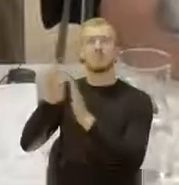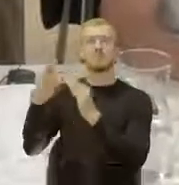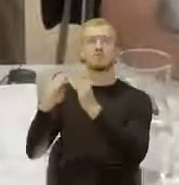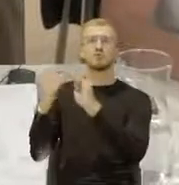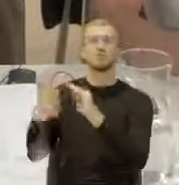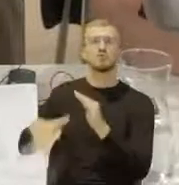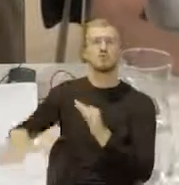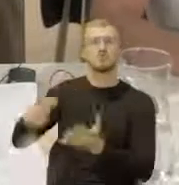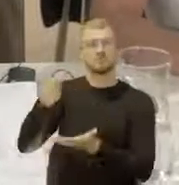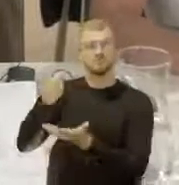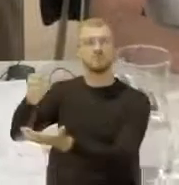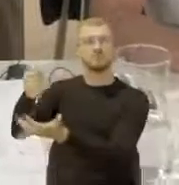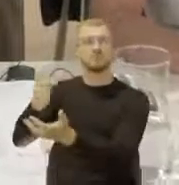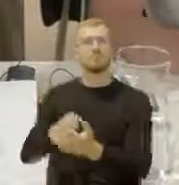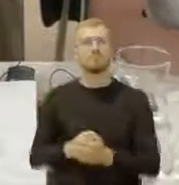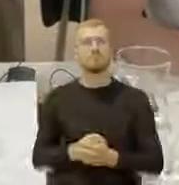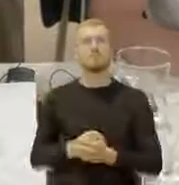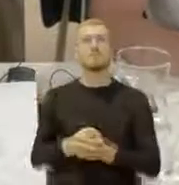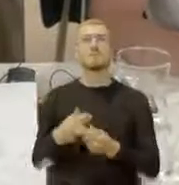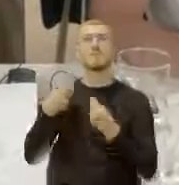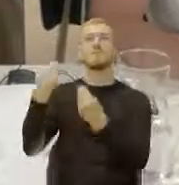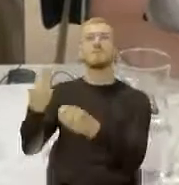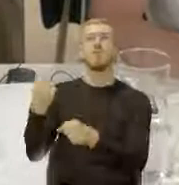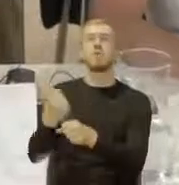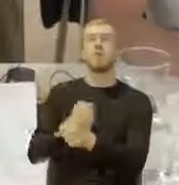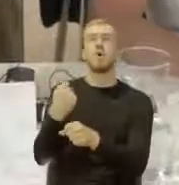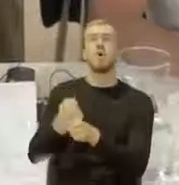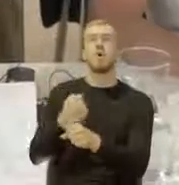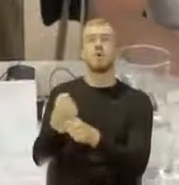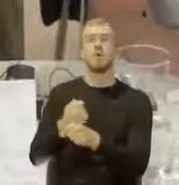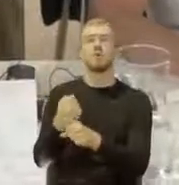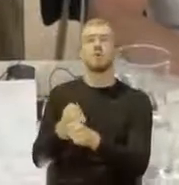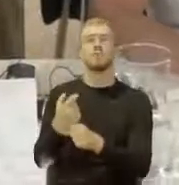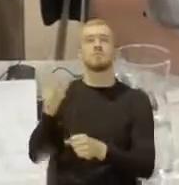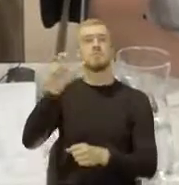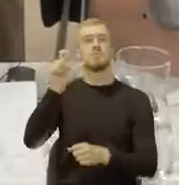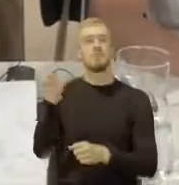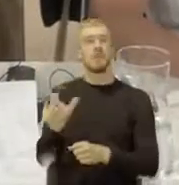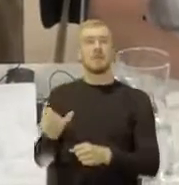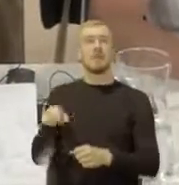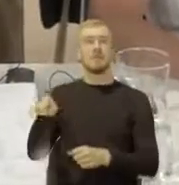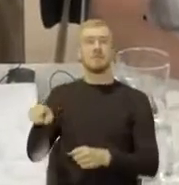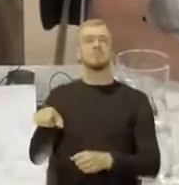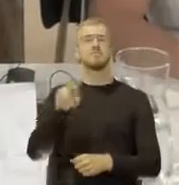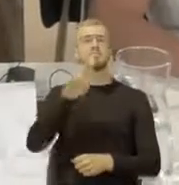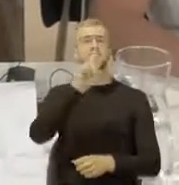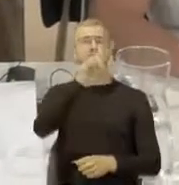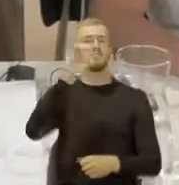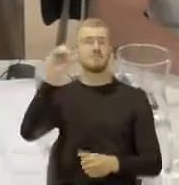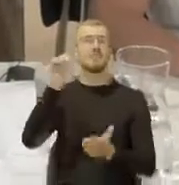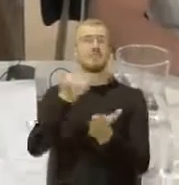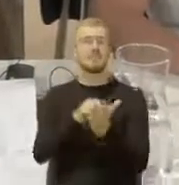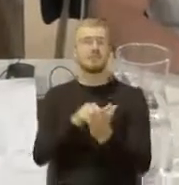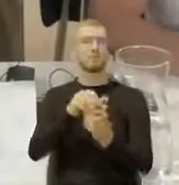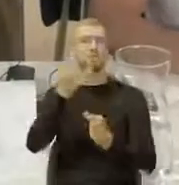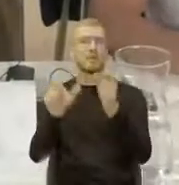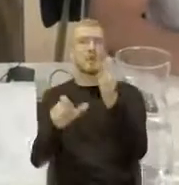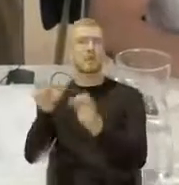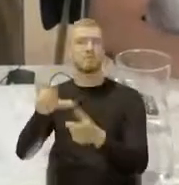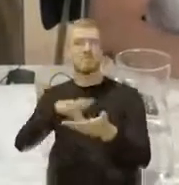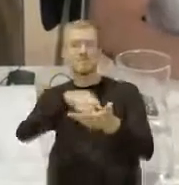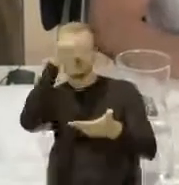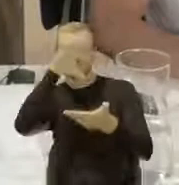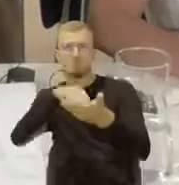20,000 crèche education primary school workers are missing, yet the government is